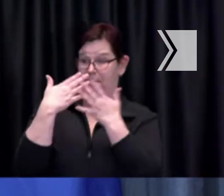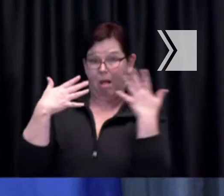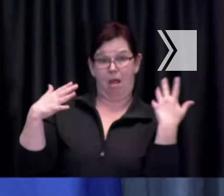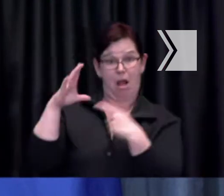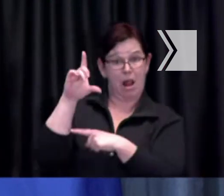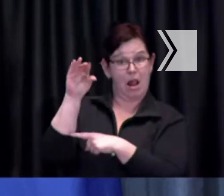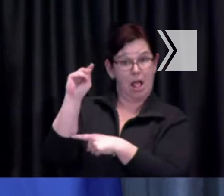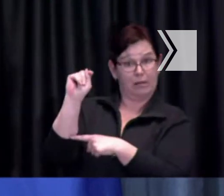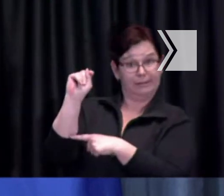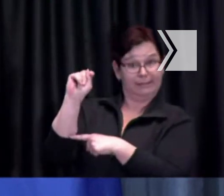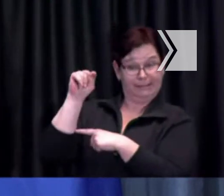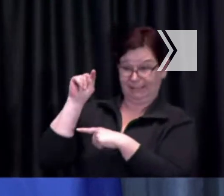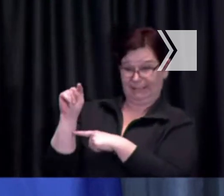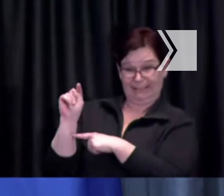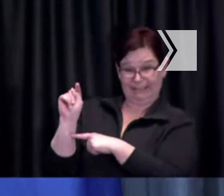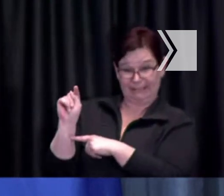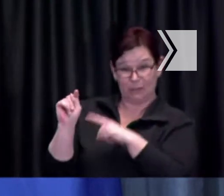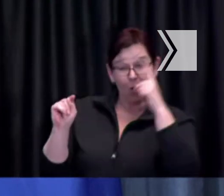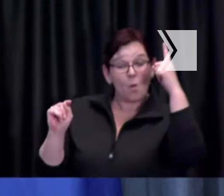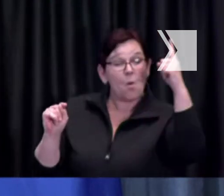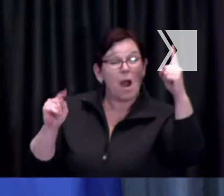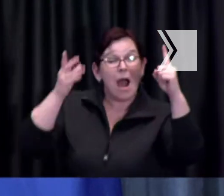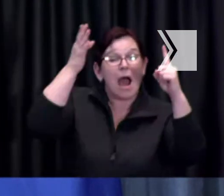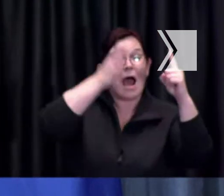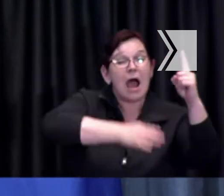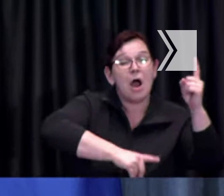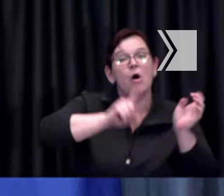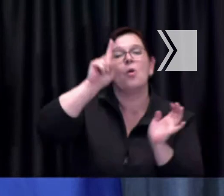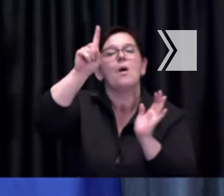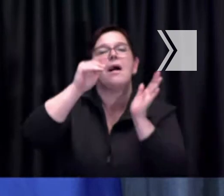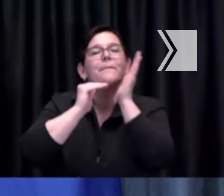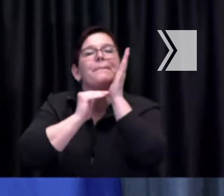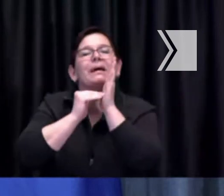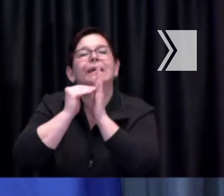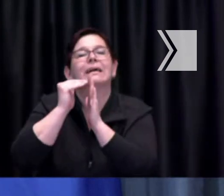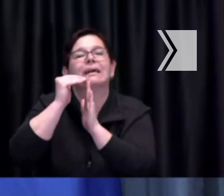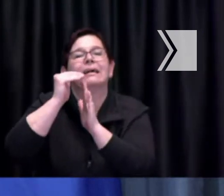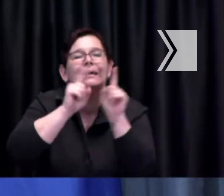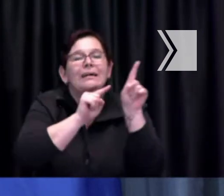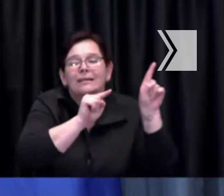Johnson & Johnson vaccine is 1 in 1 million.